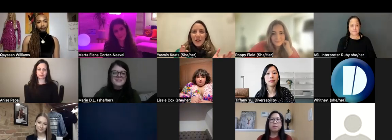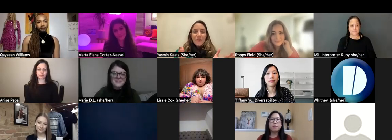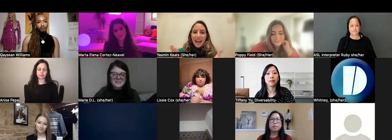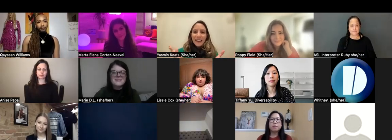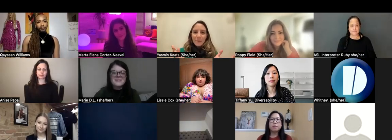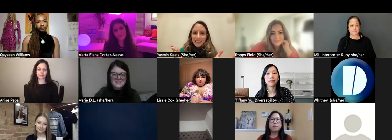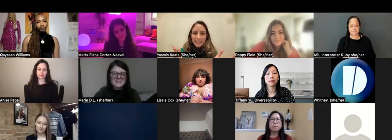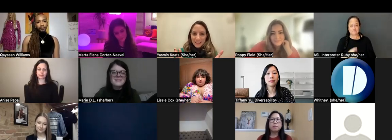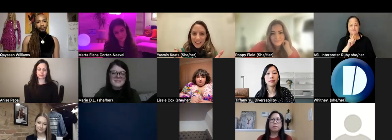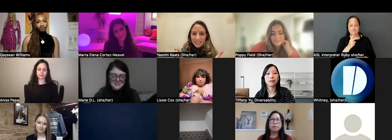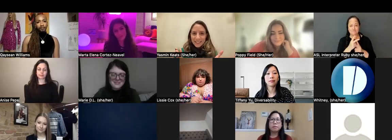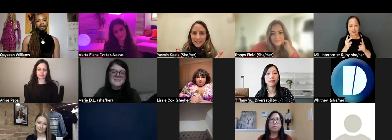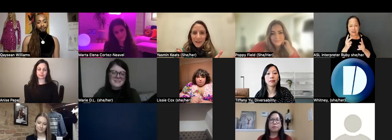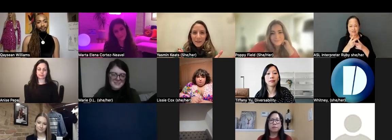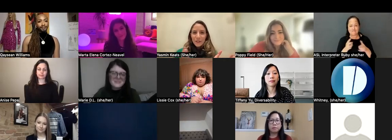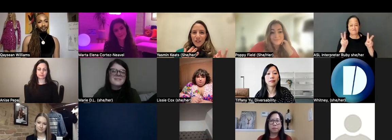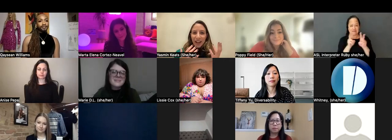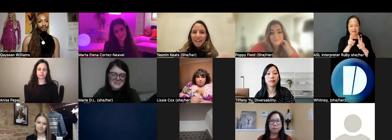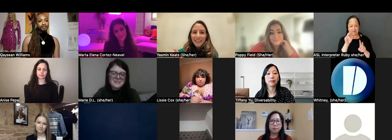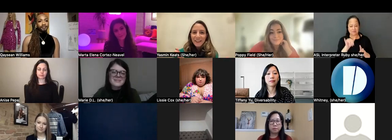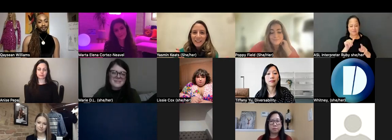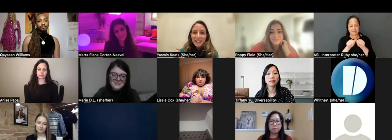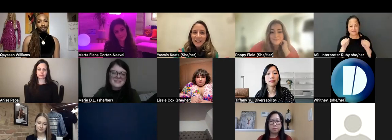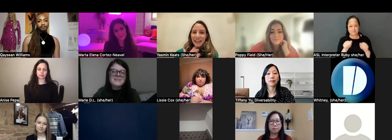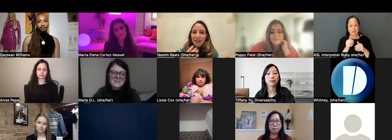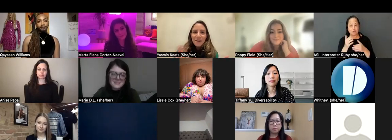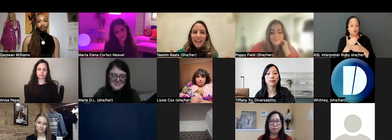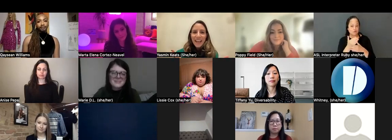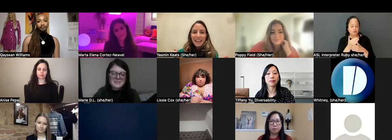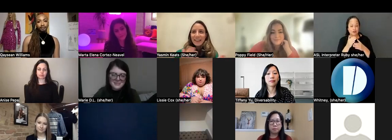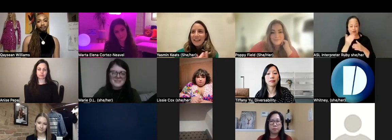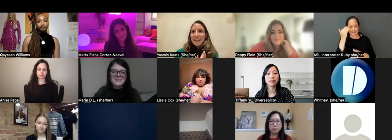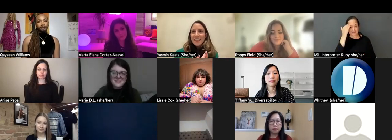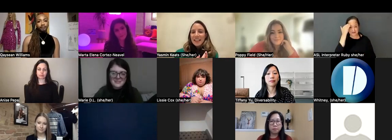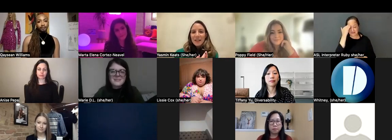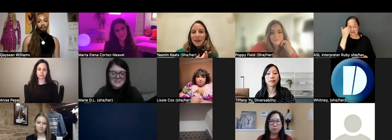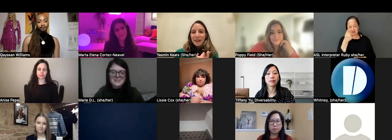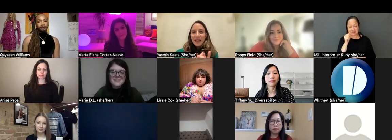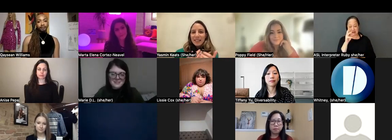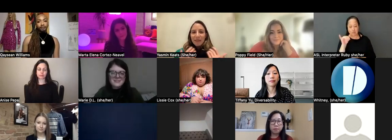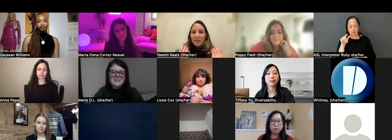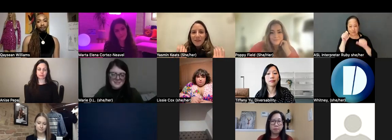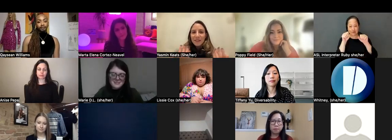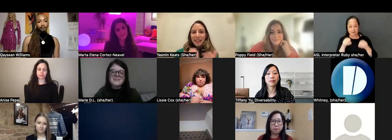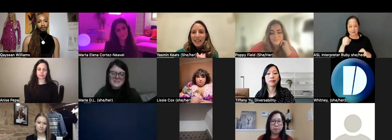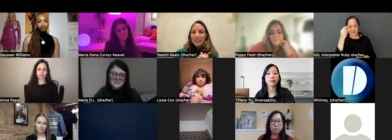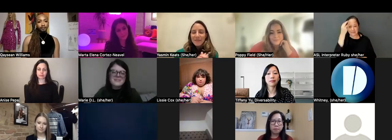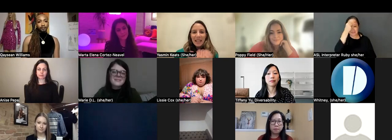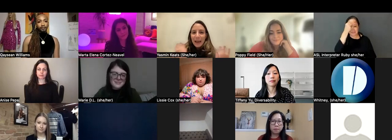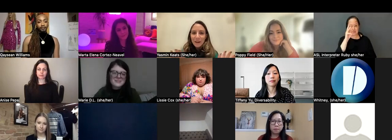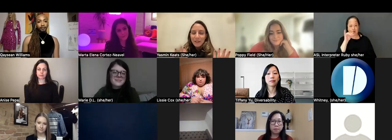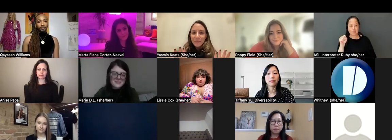is so valuable in this space. So just sharing that knowledge in any way you can, and thinking about ways that maybe you can